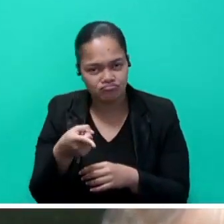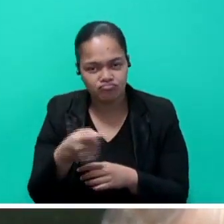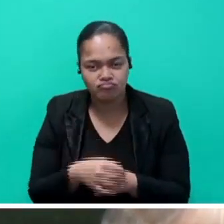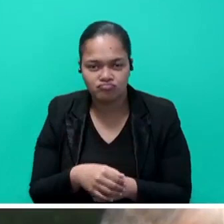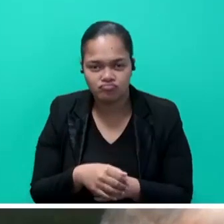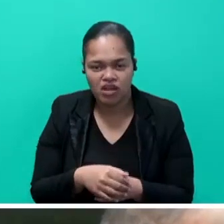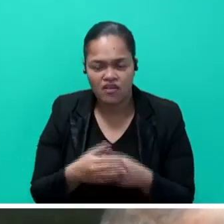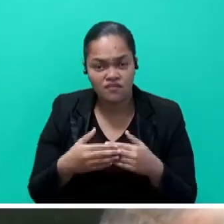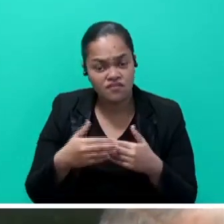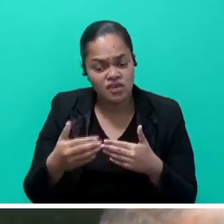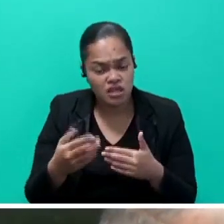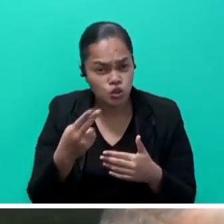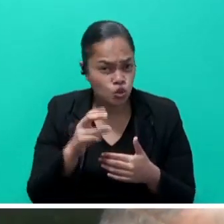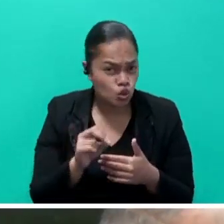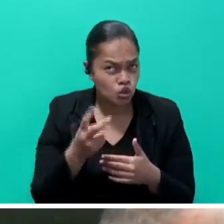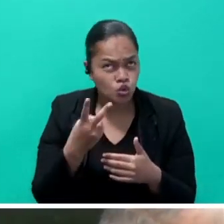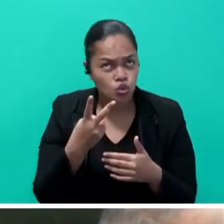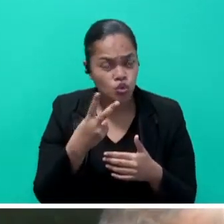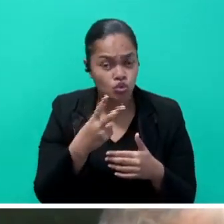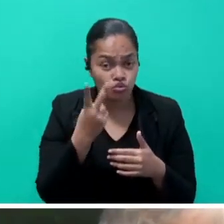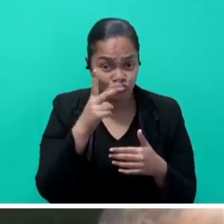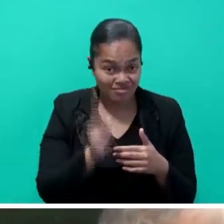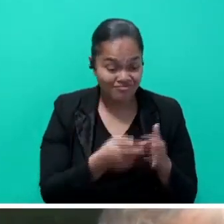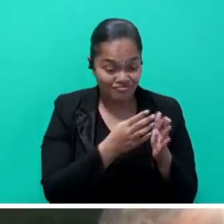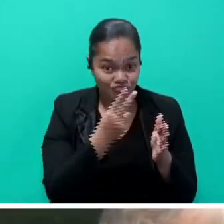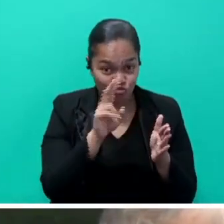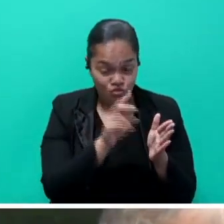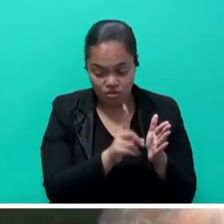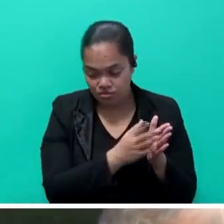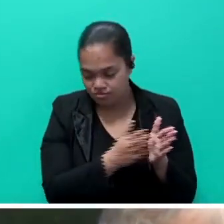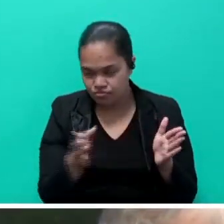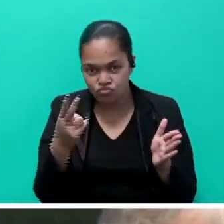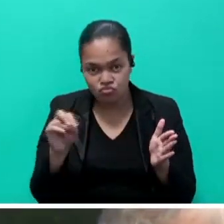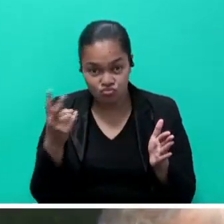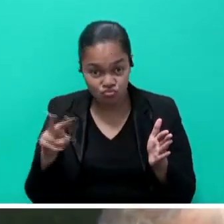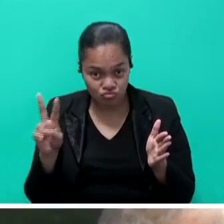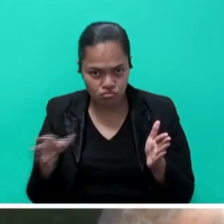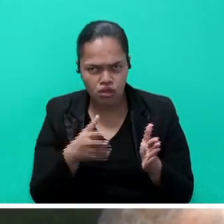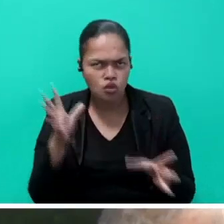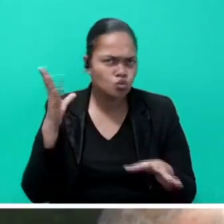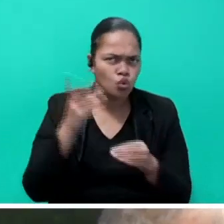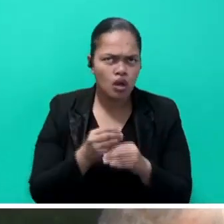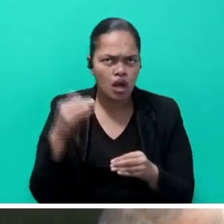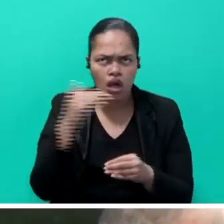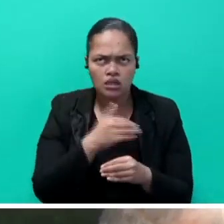Further to the 2021-2022 financial year, a total of